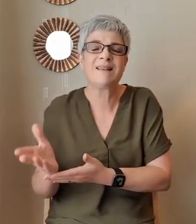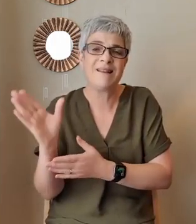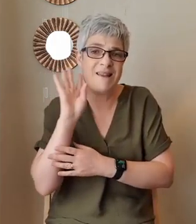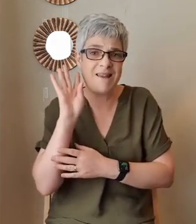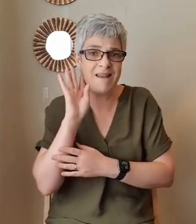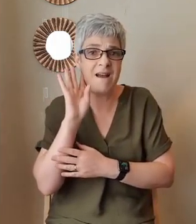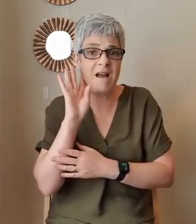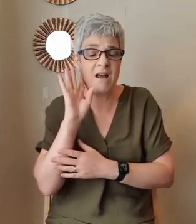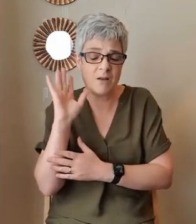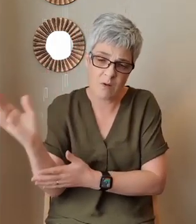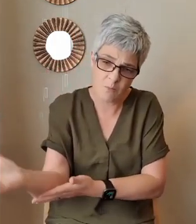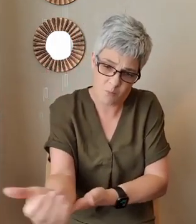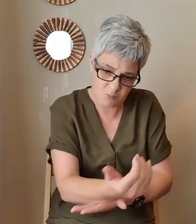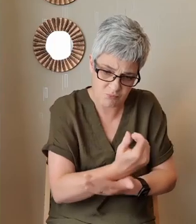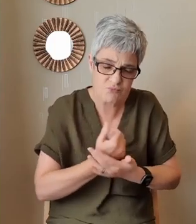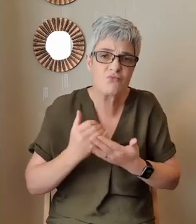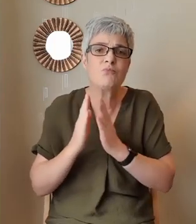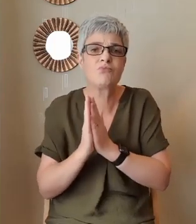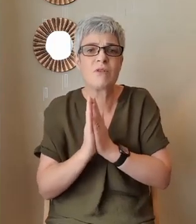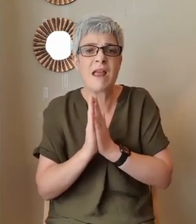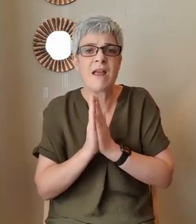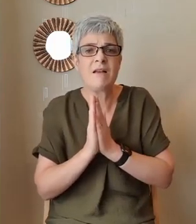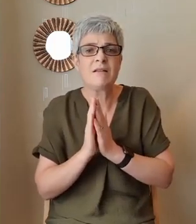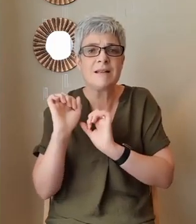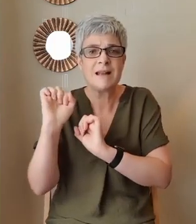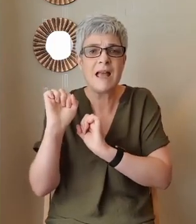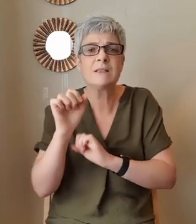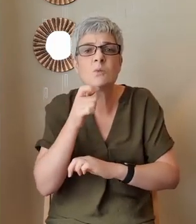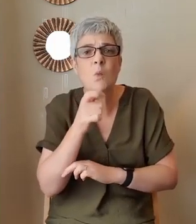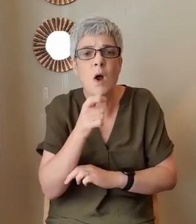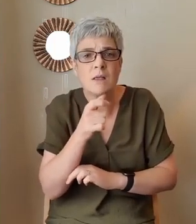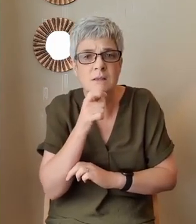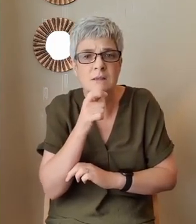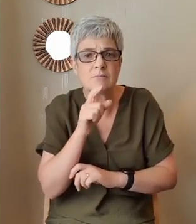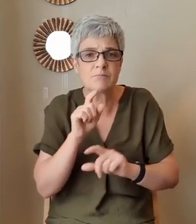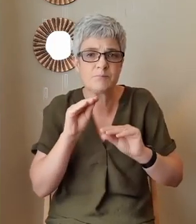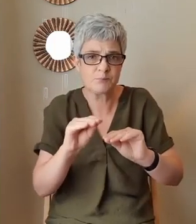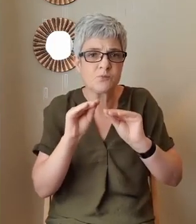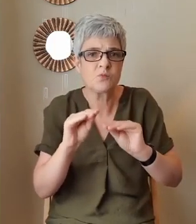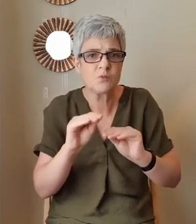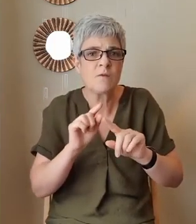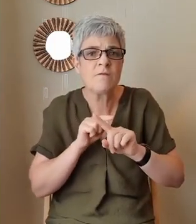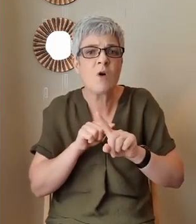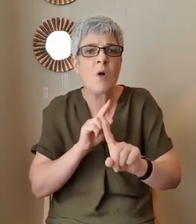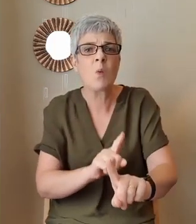And hear us, gracious God, as we gather up our prayers and the words he taught his followers.